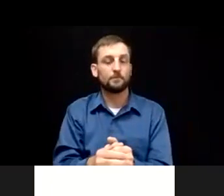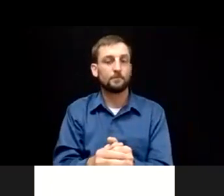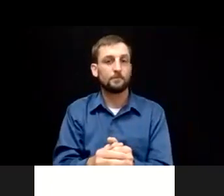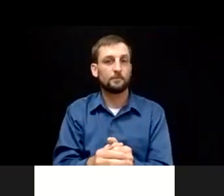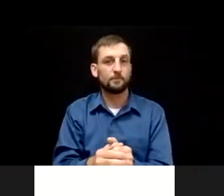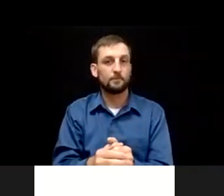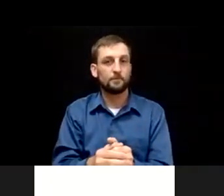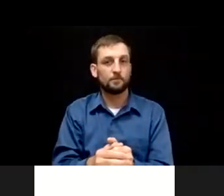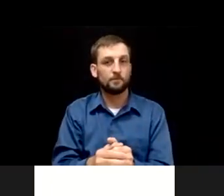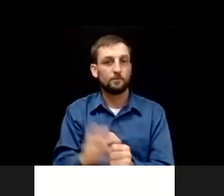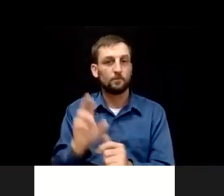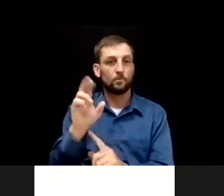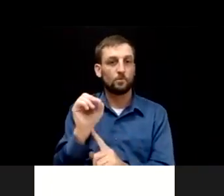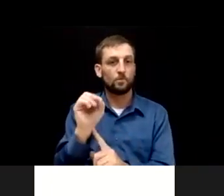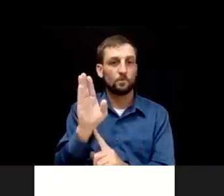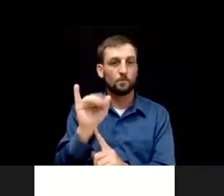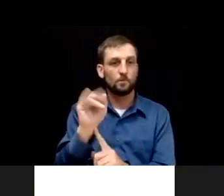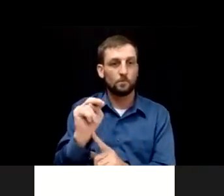next, we have Robin Wagner,